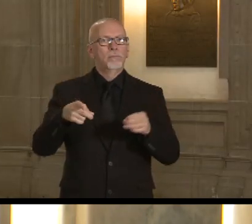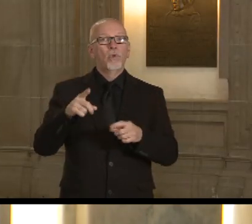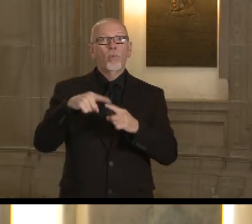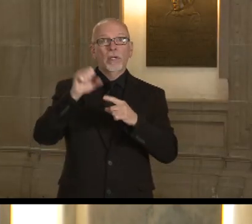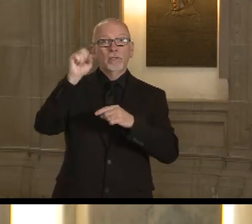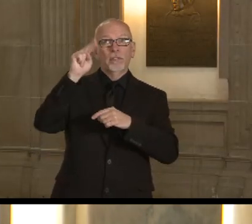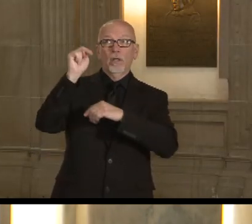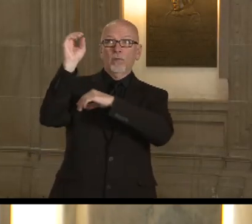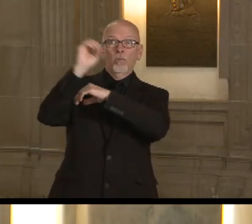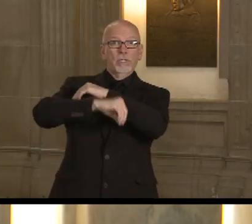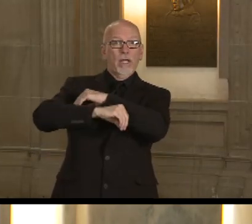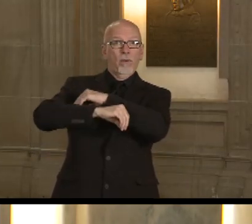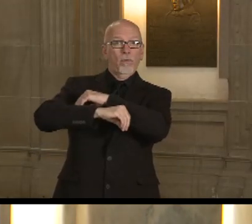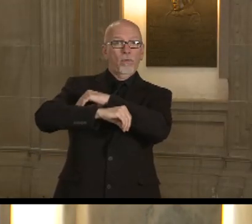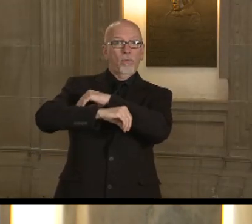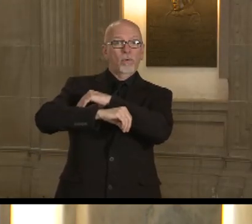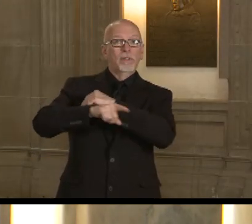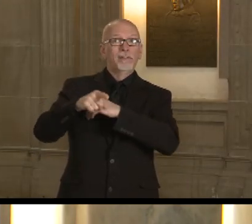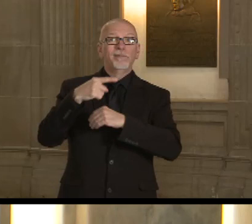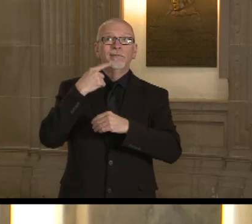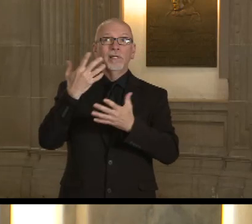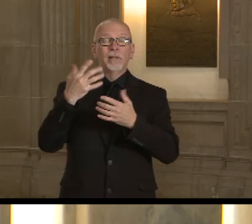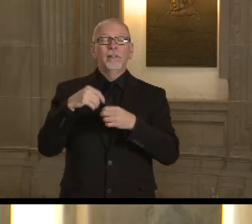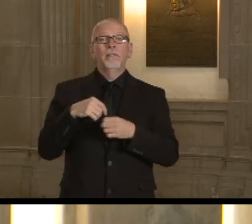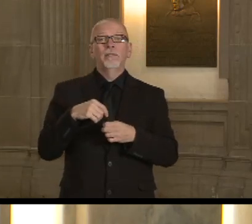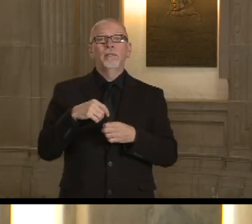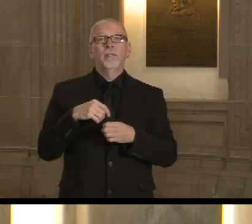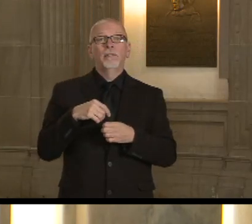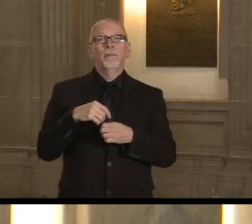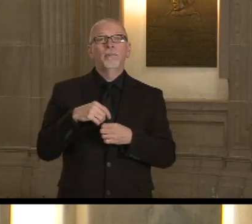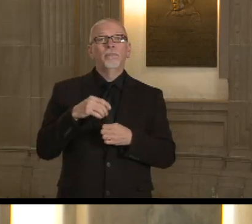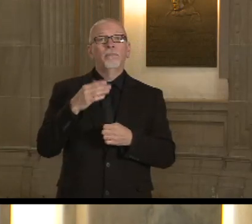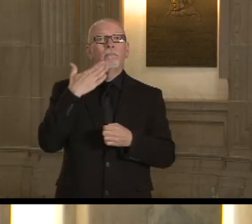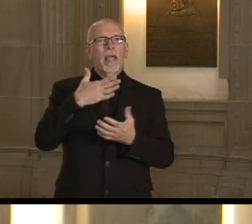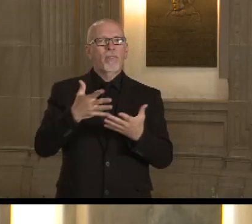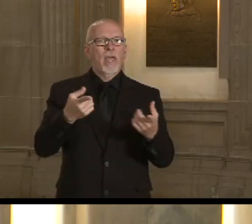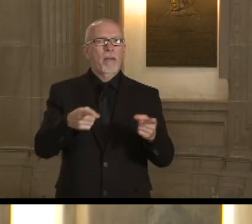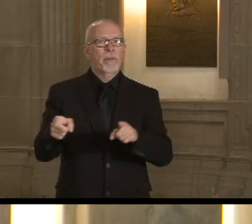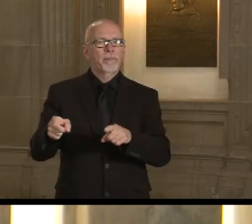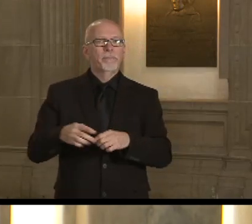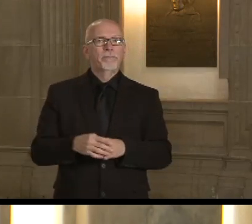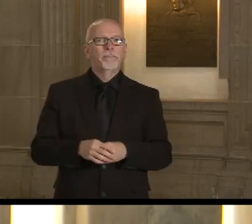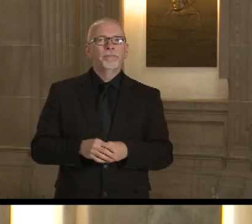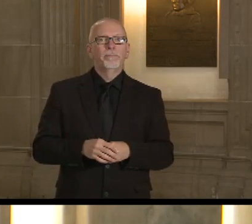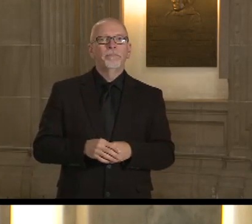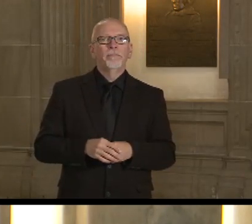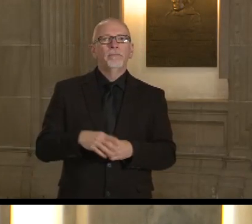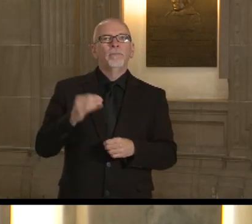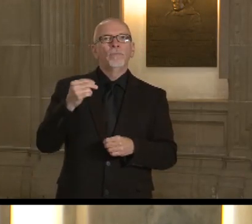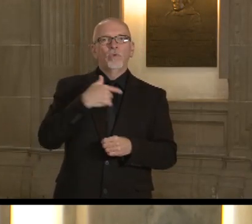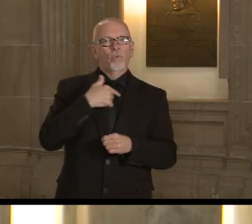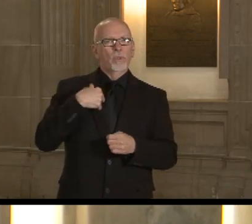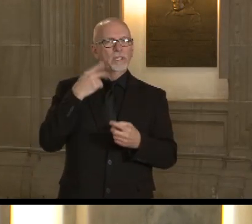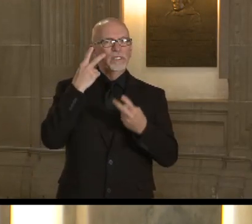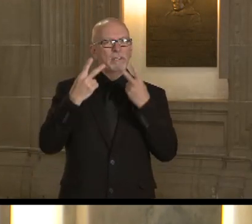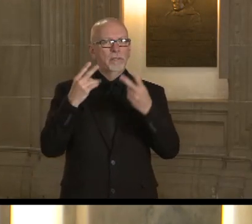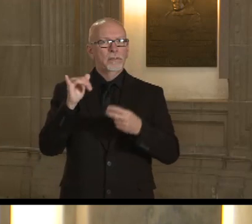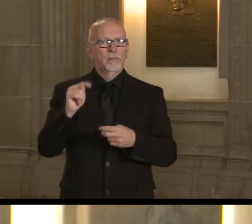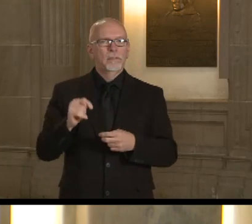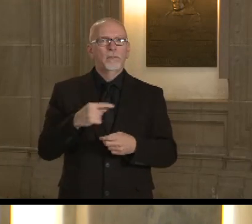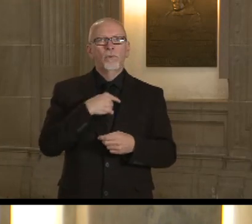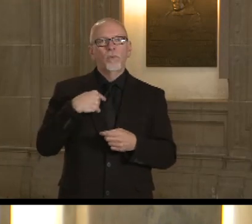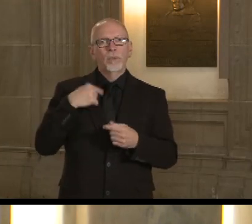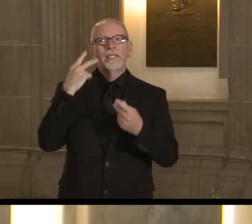goes down, it's been said, bad things happen. And we're seeing that.